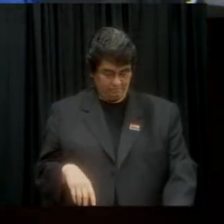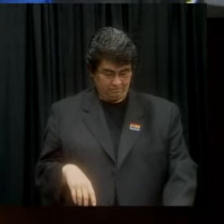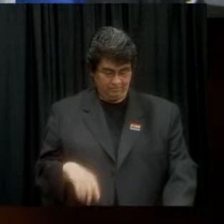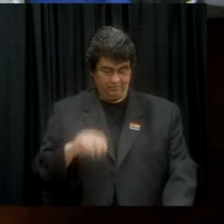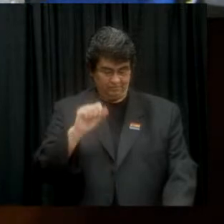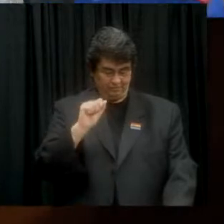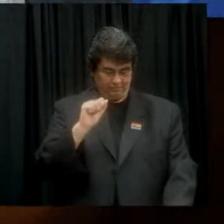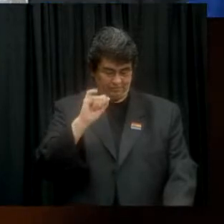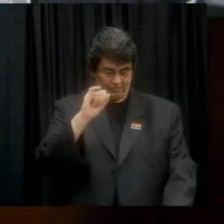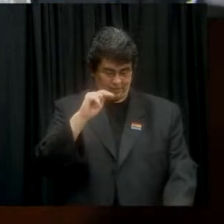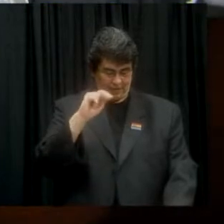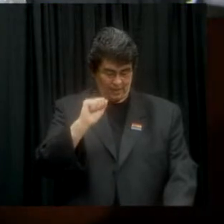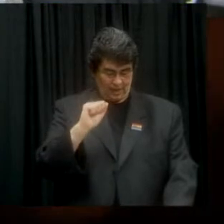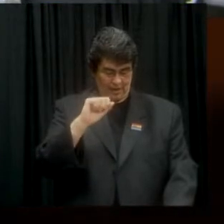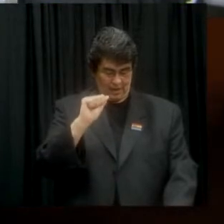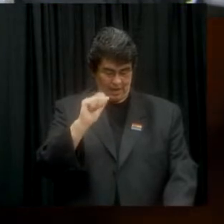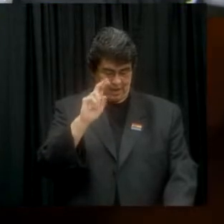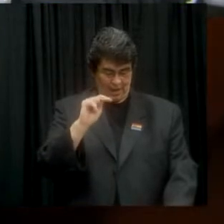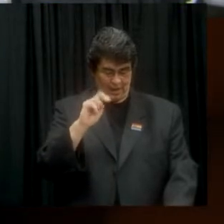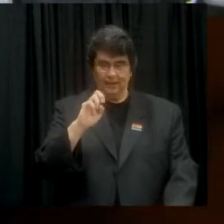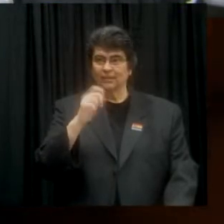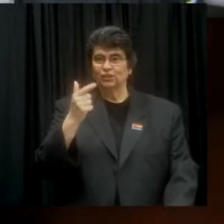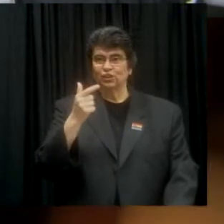Ina Ann G. Rivera.